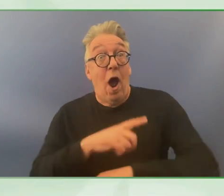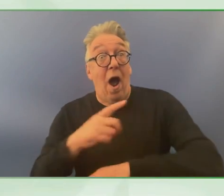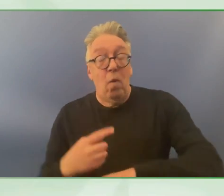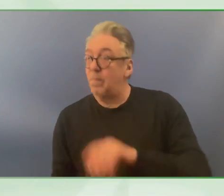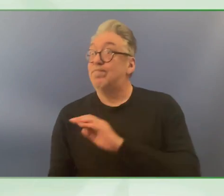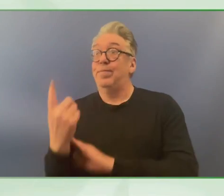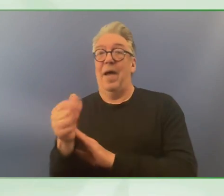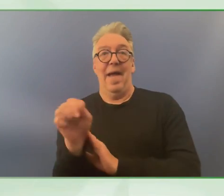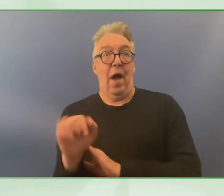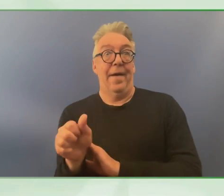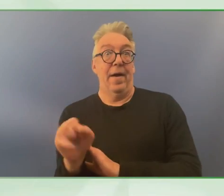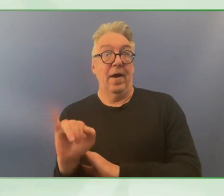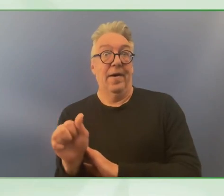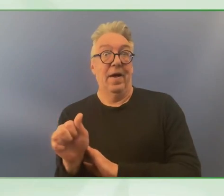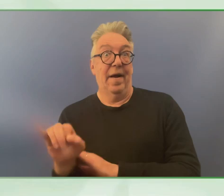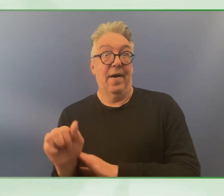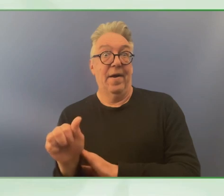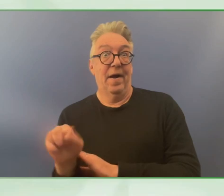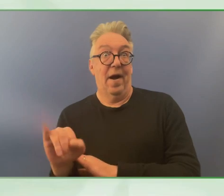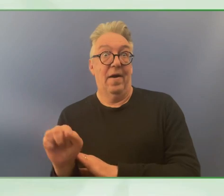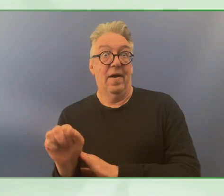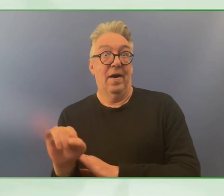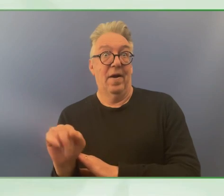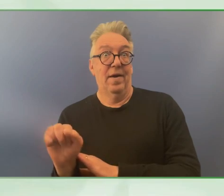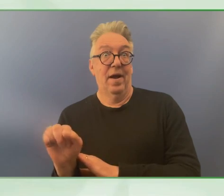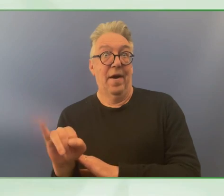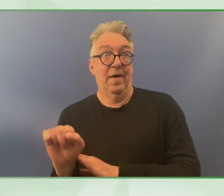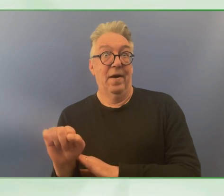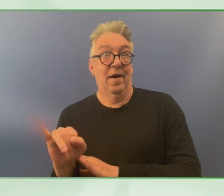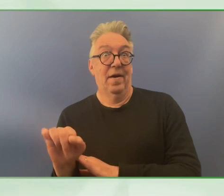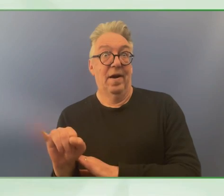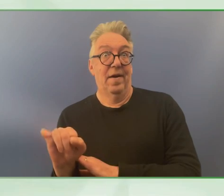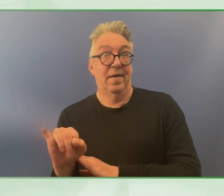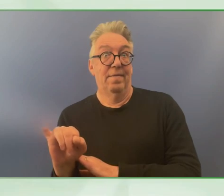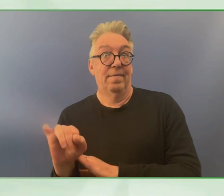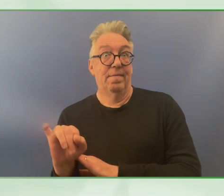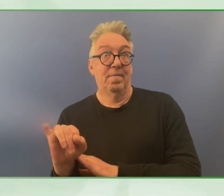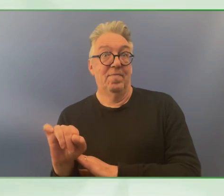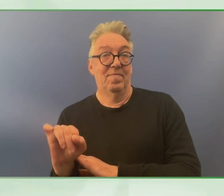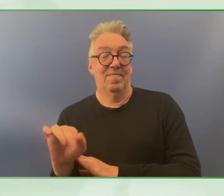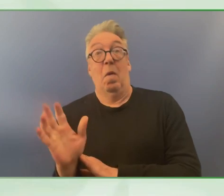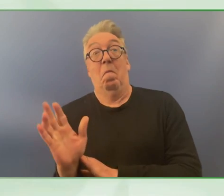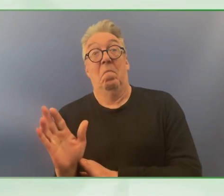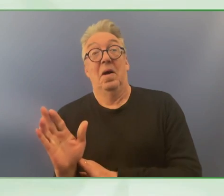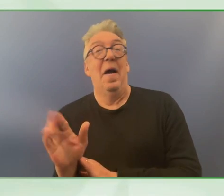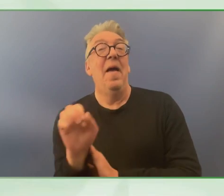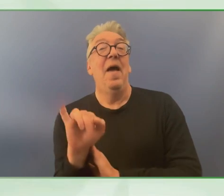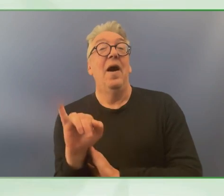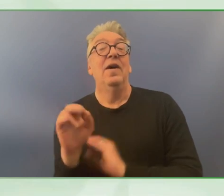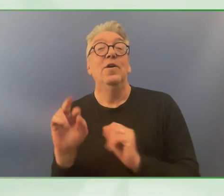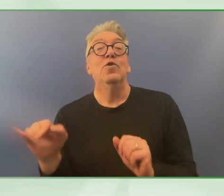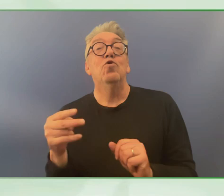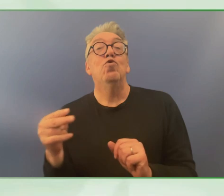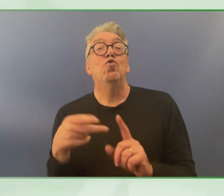And for persons with disabilities, as well as for basically everyone, AI is a tool that needs to be